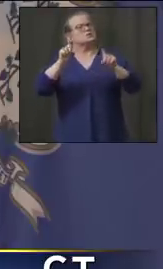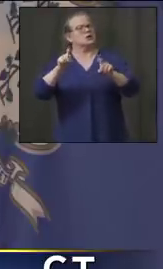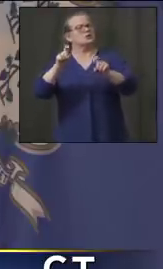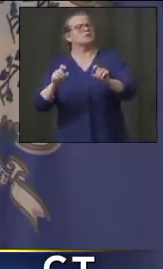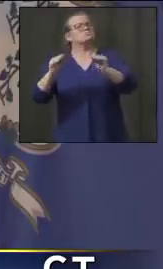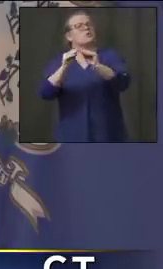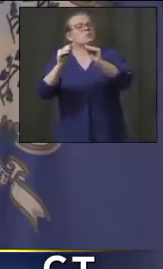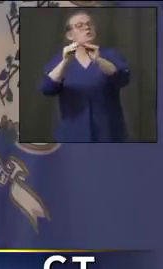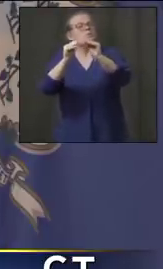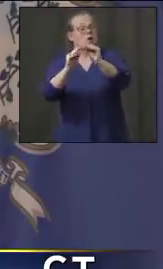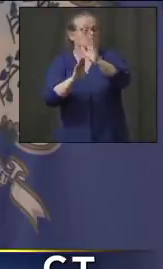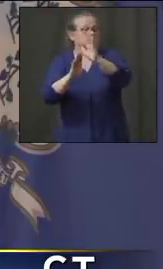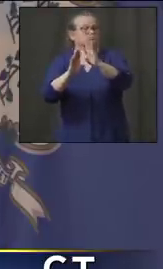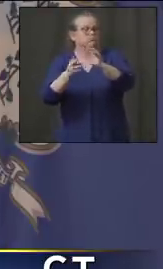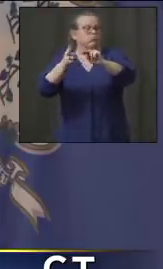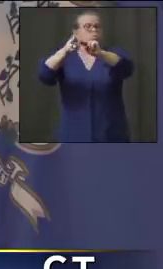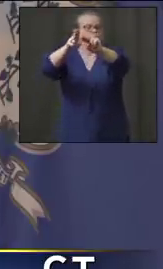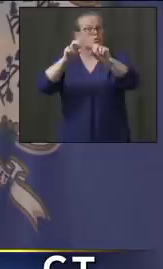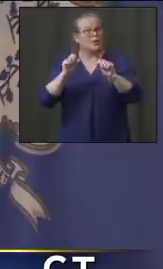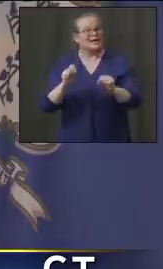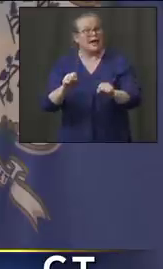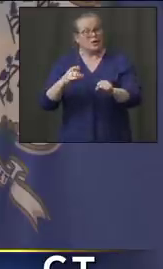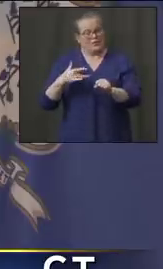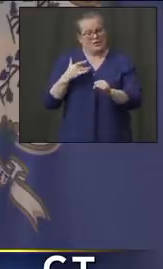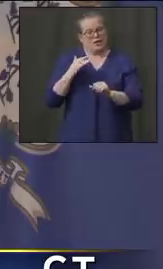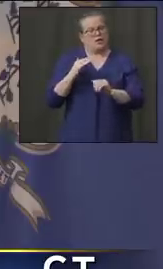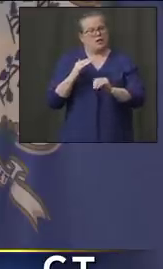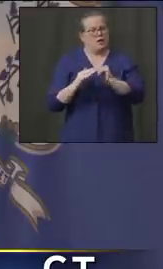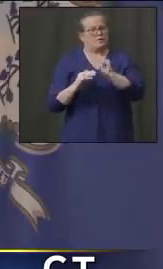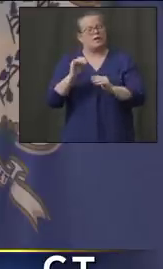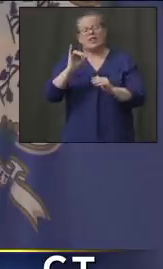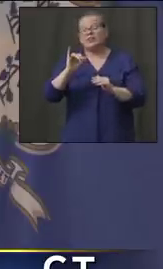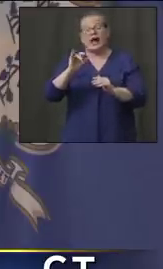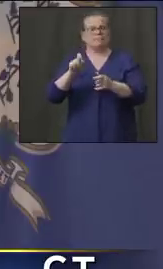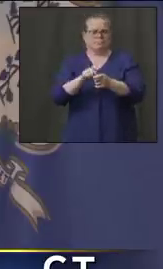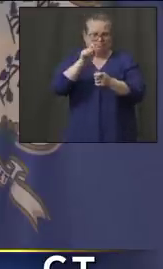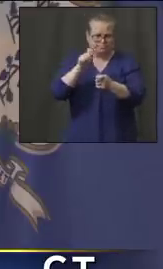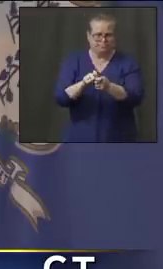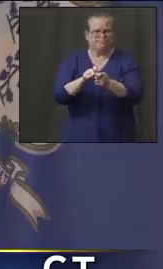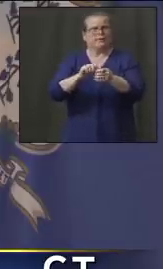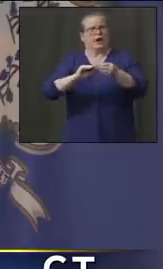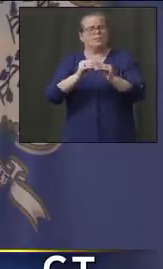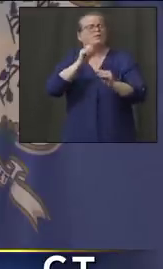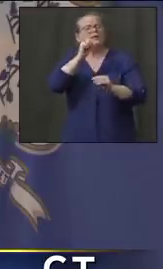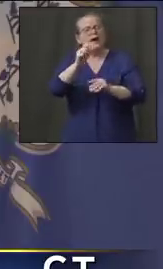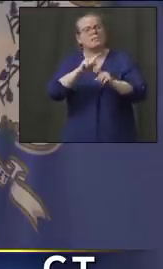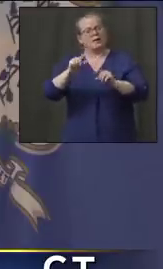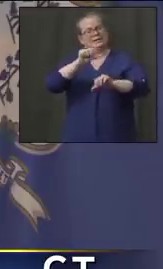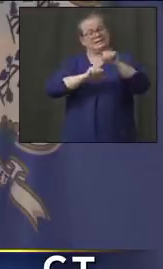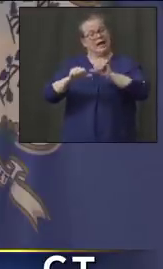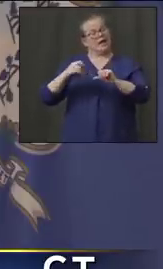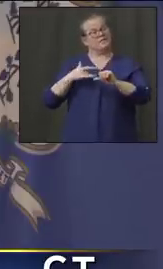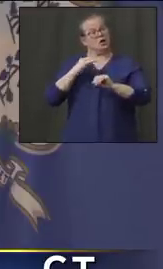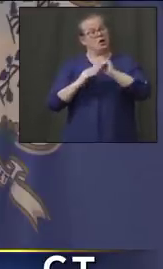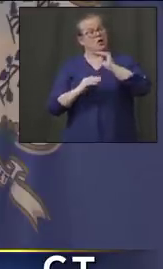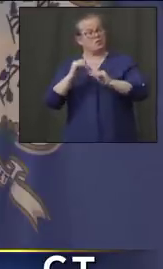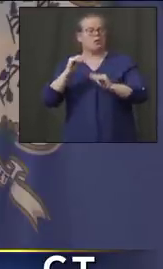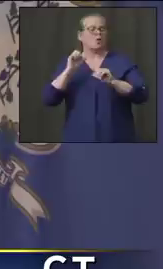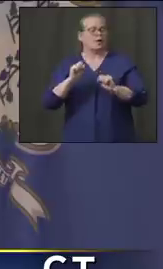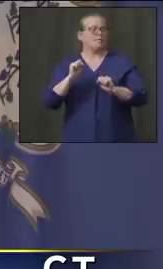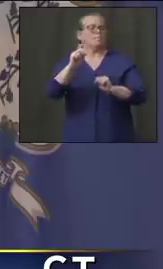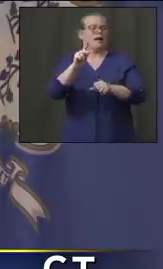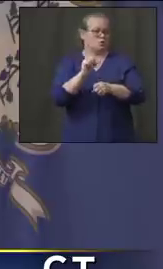testing that our scientific team feels confident that we can get back to, at least selectively back to work on a safe